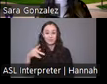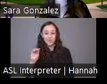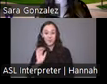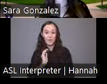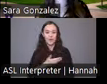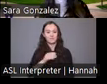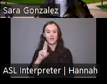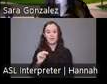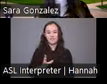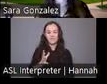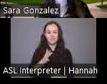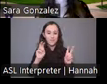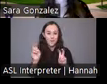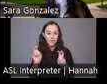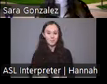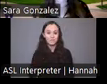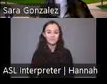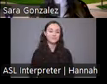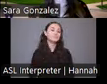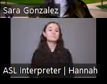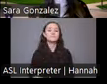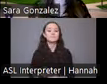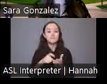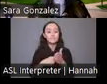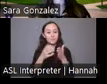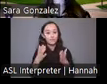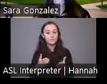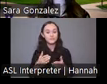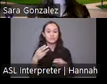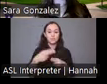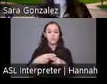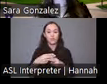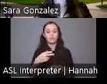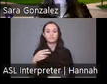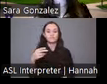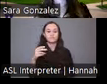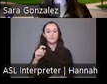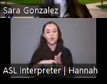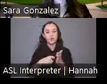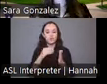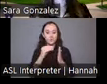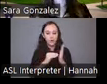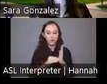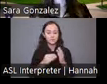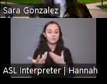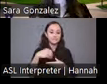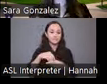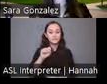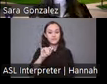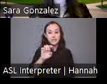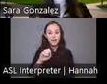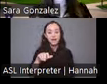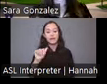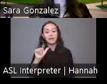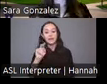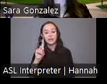What archaeologists refer to as the archaeological record so sites artifacts landmarks are for